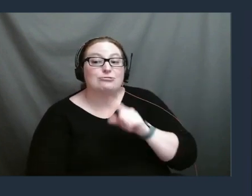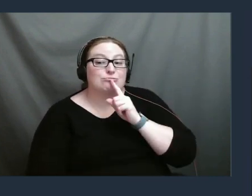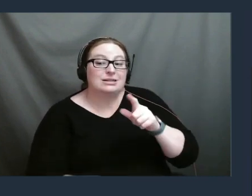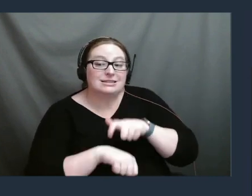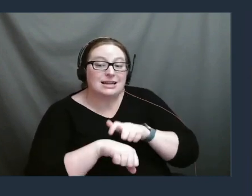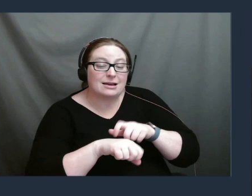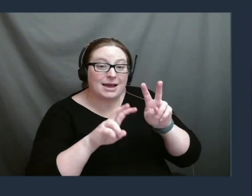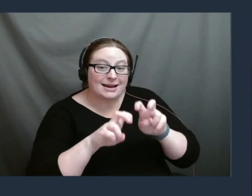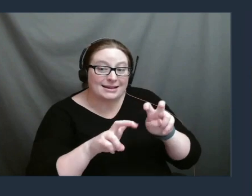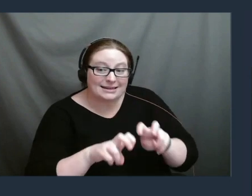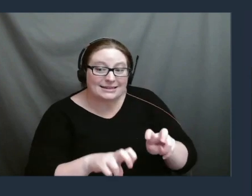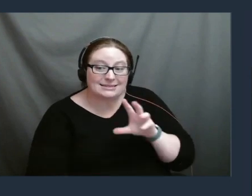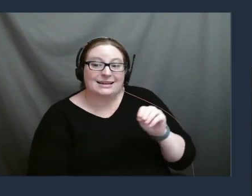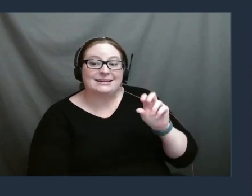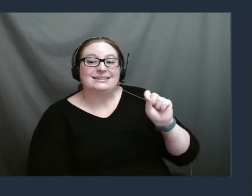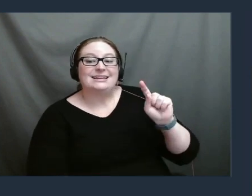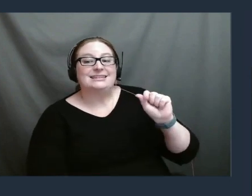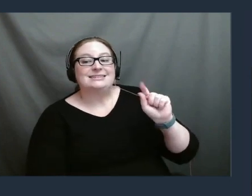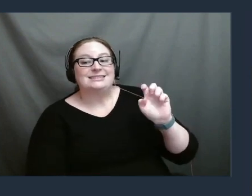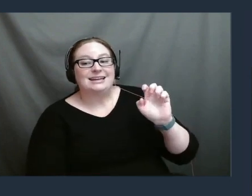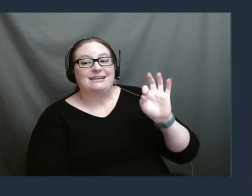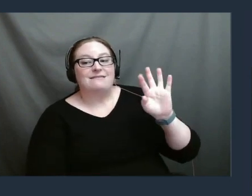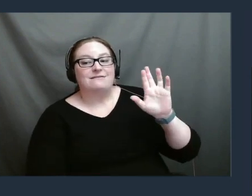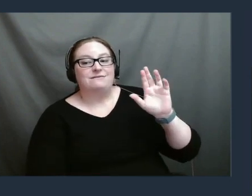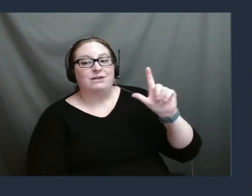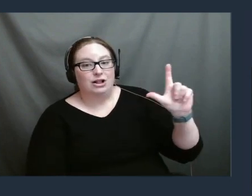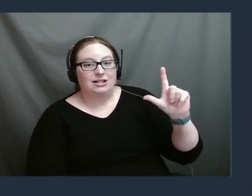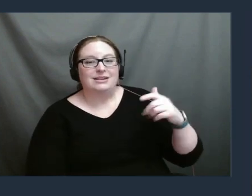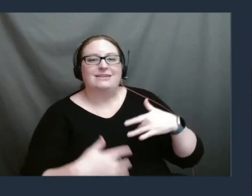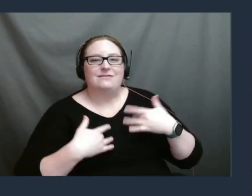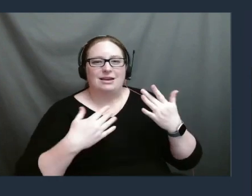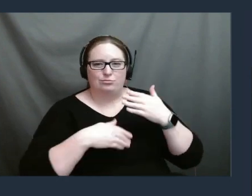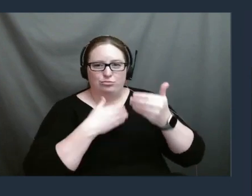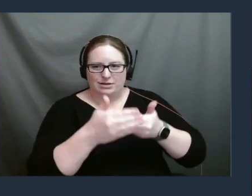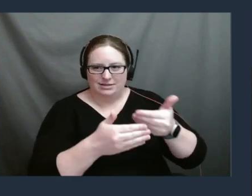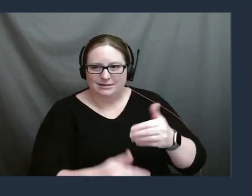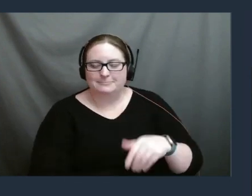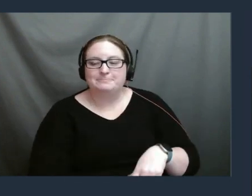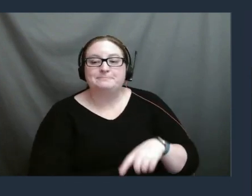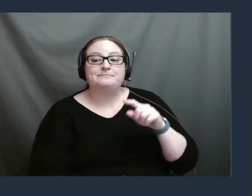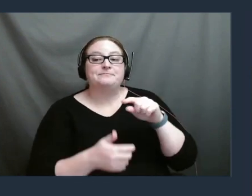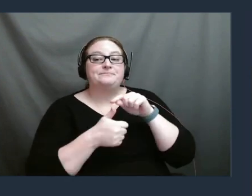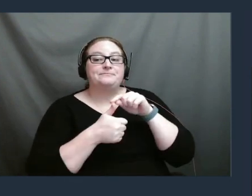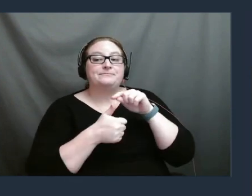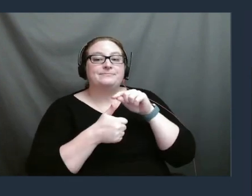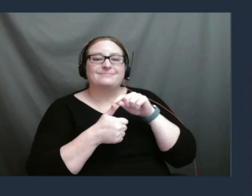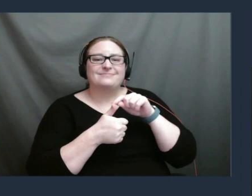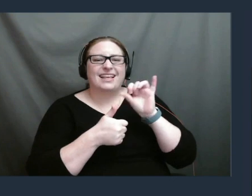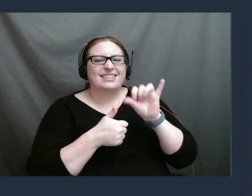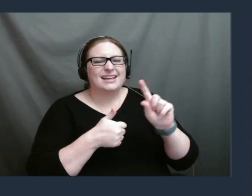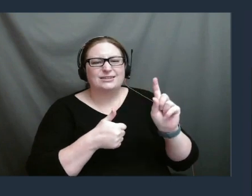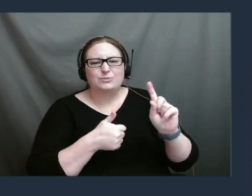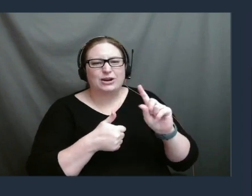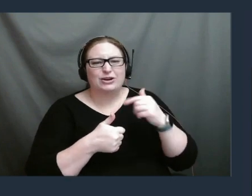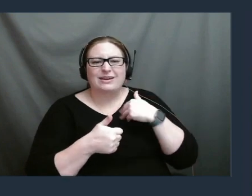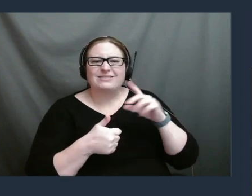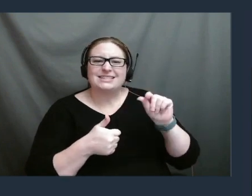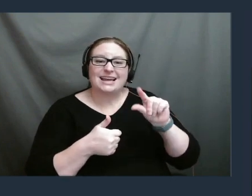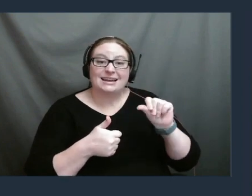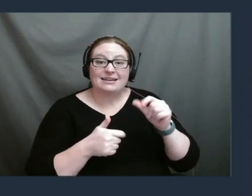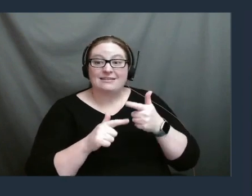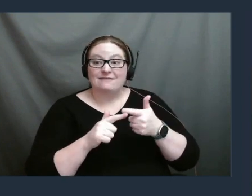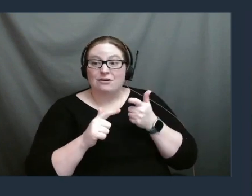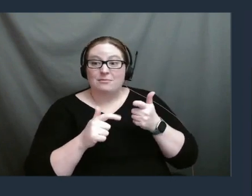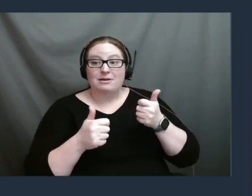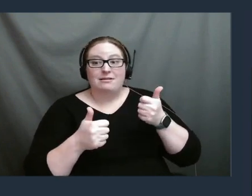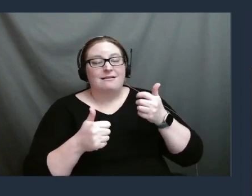processing. The simplest and most popular workloads are streaming ETL applications, and these are where you're taking data from a high cardinality